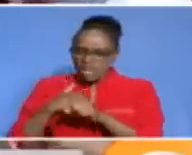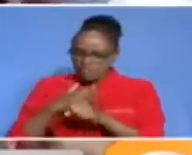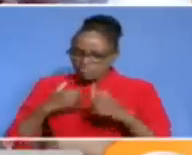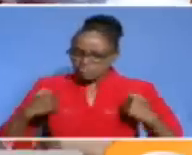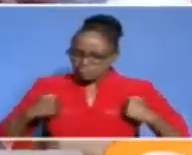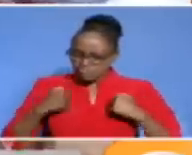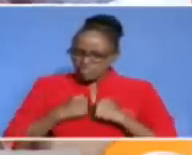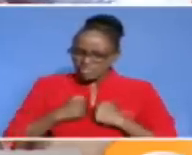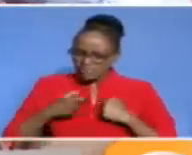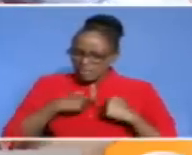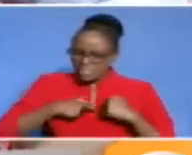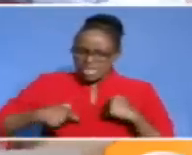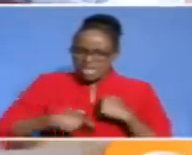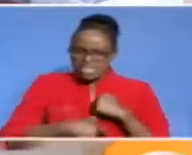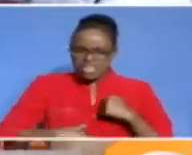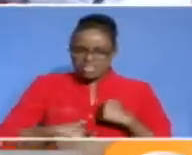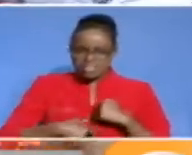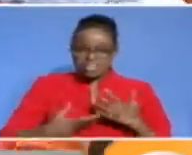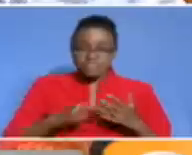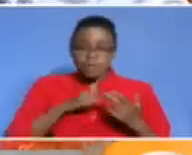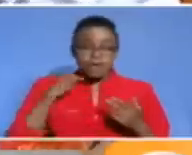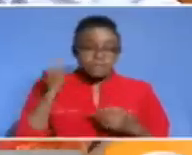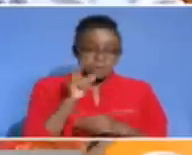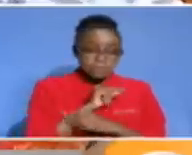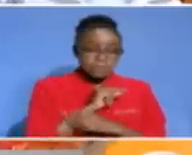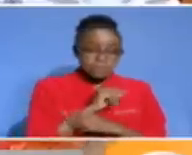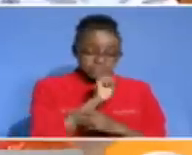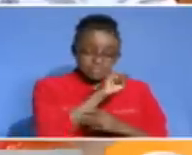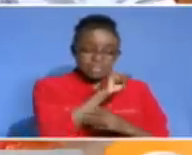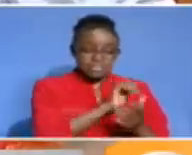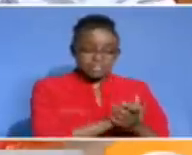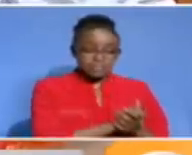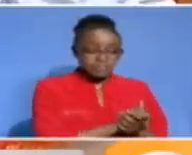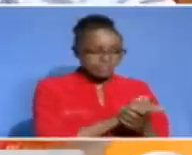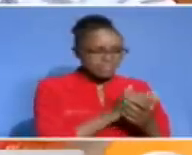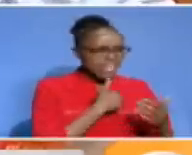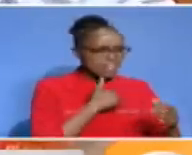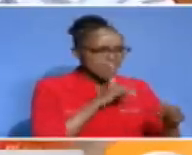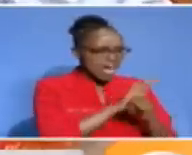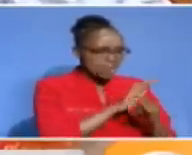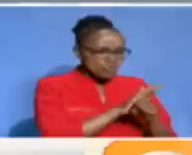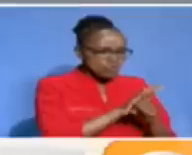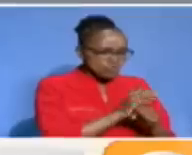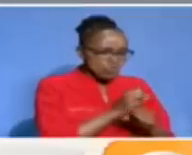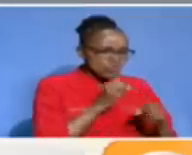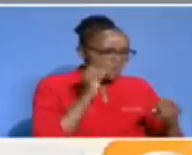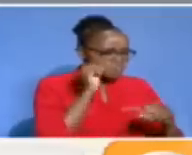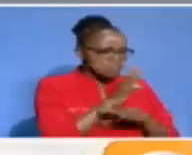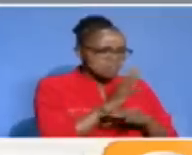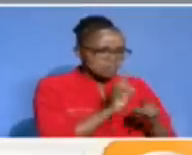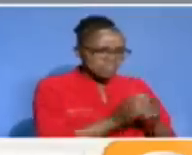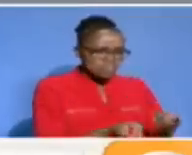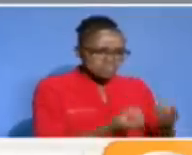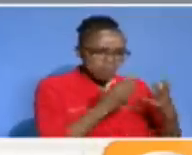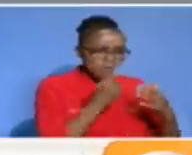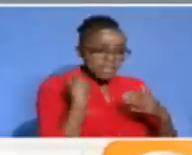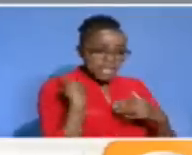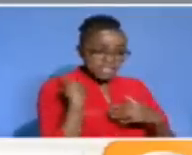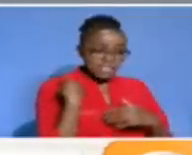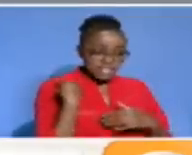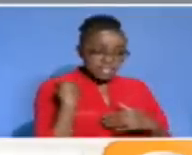had lots of... Plenty. Even as they were killed. Yeah. Yes. And there were a lot of hand grenades. In fact, when we were out there yesterday